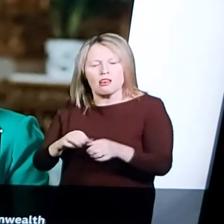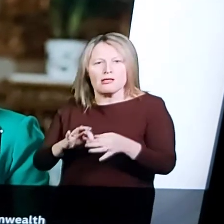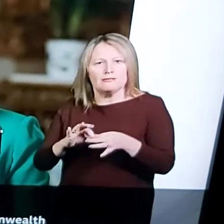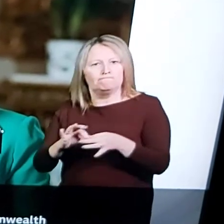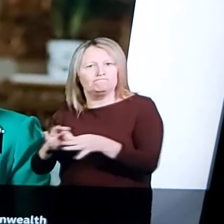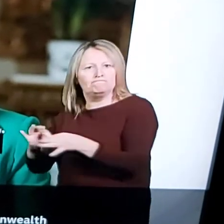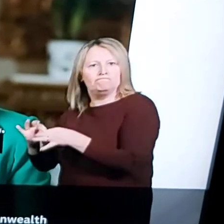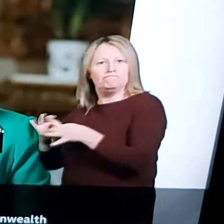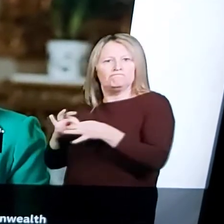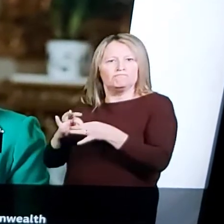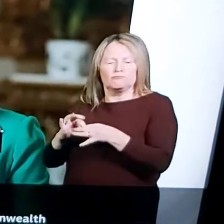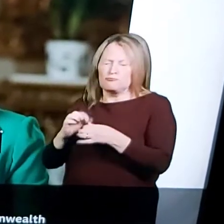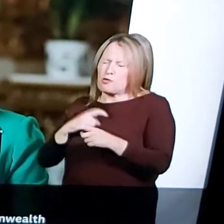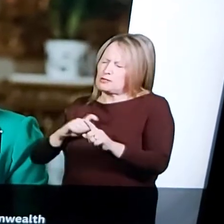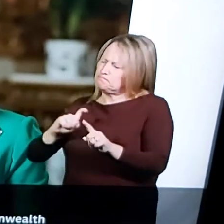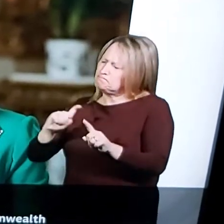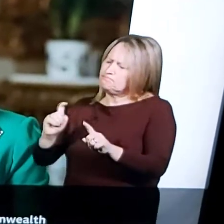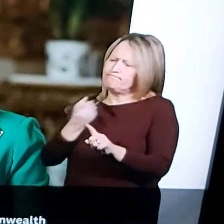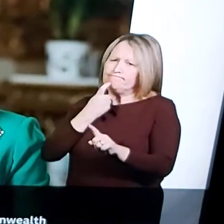we will overcome it.